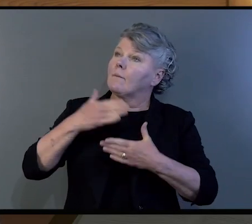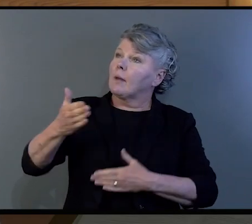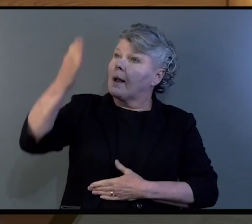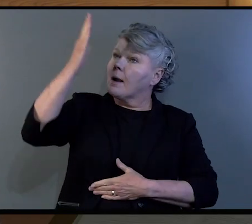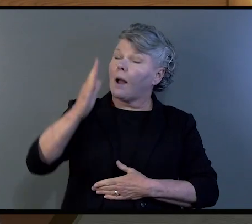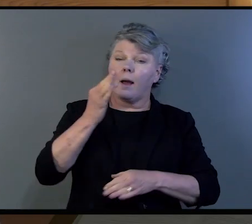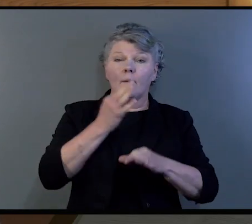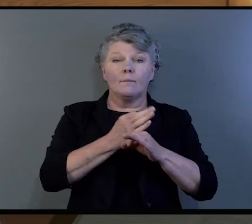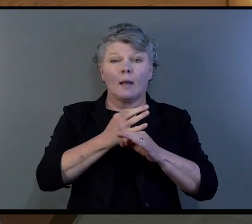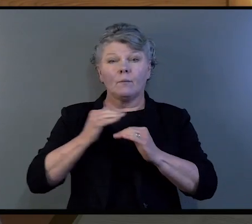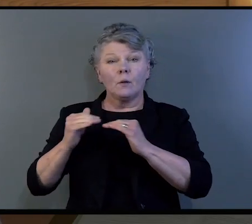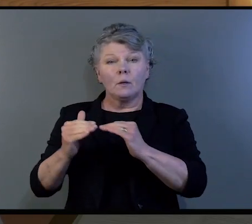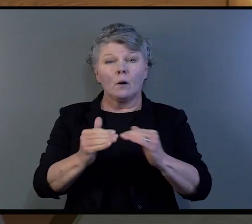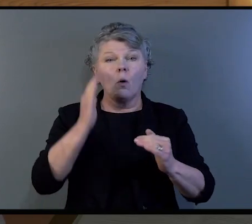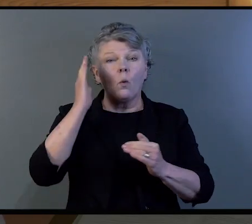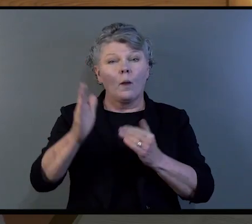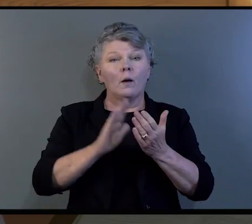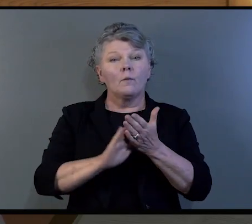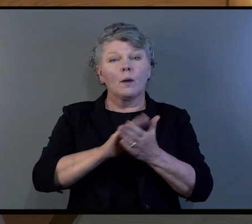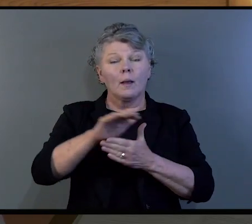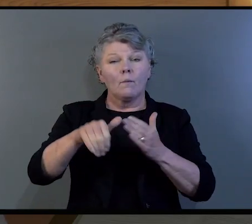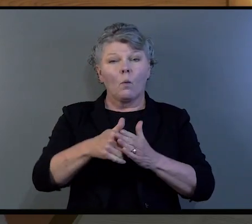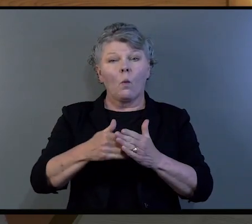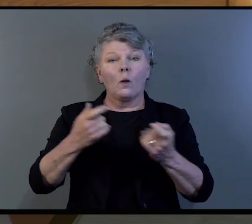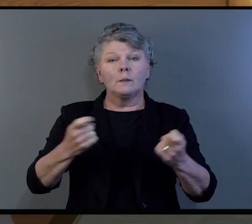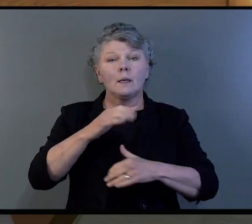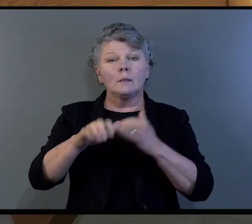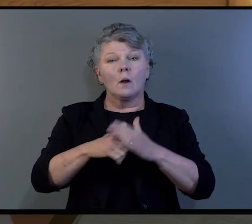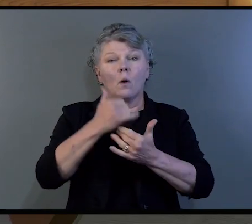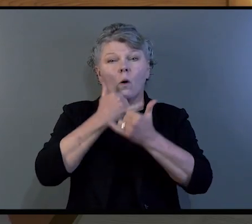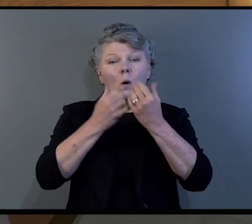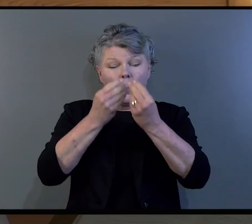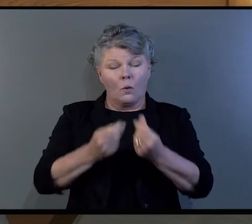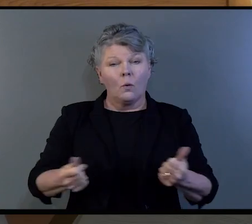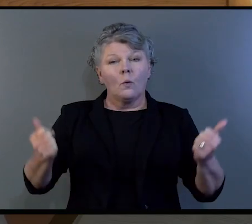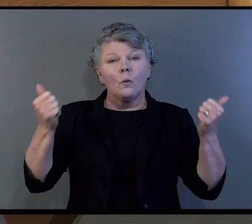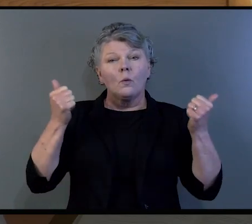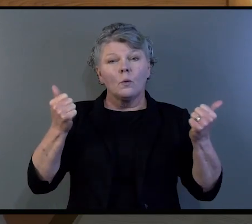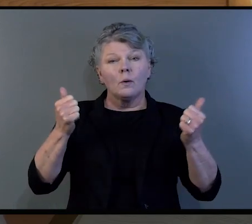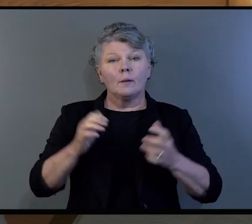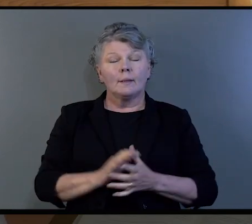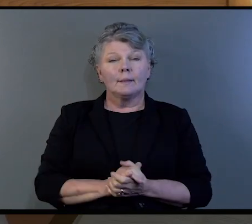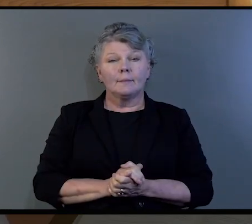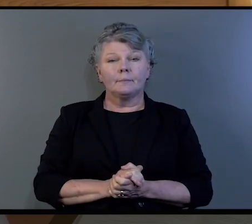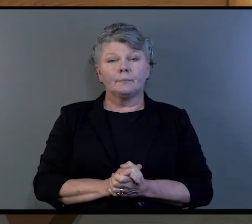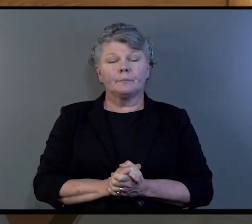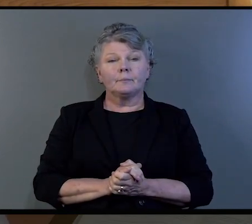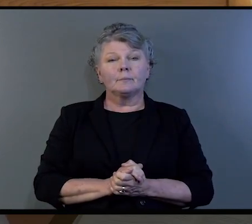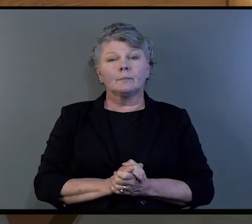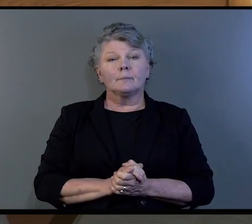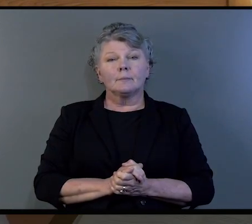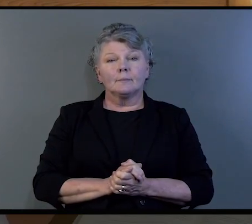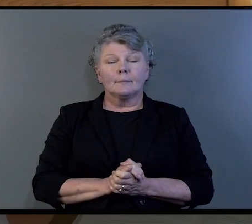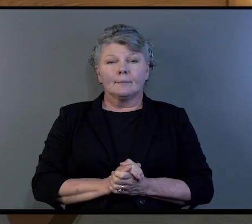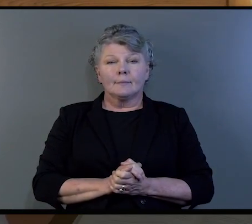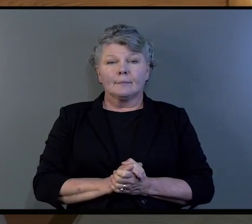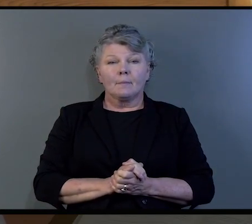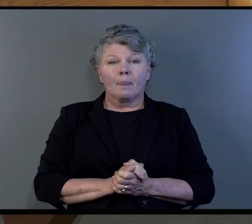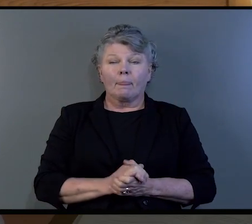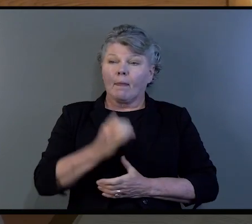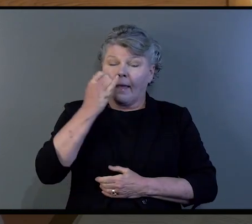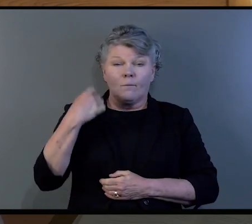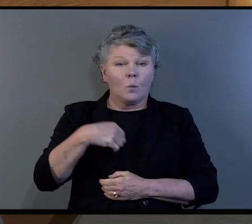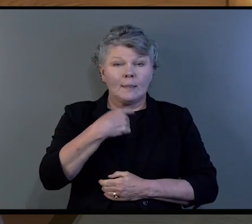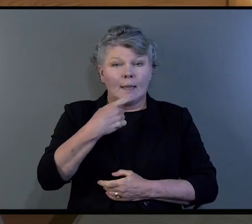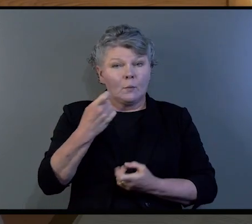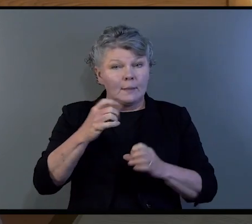sins, he is faithful and just to forgive us our sins and to cleanse us from all unrighteousness. If we say we